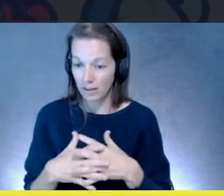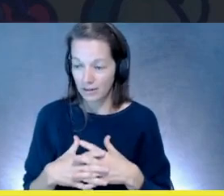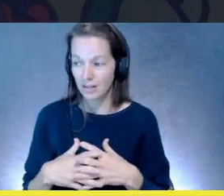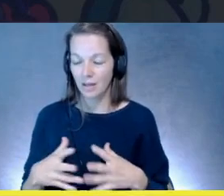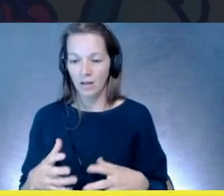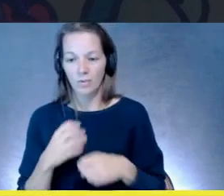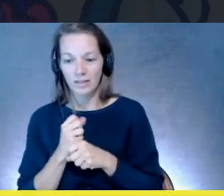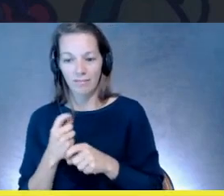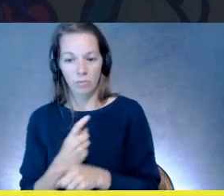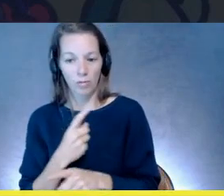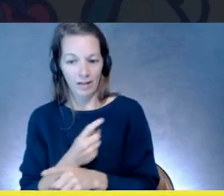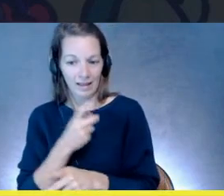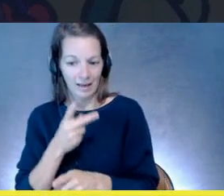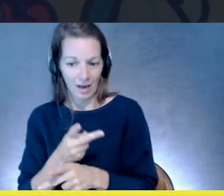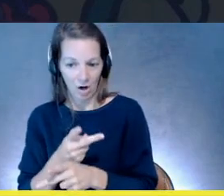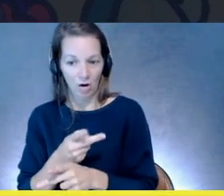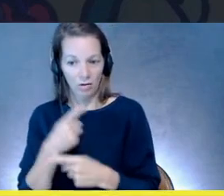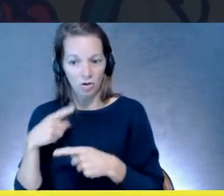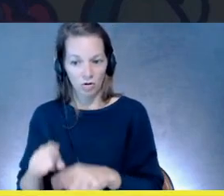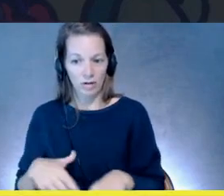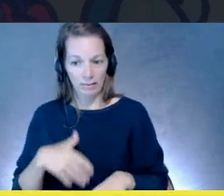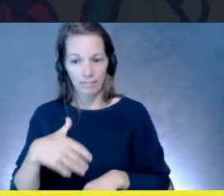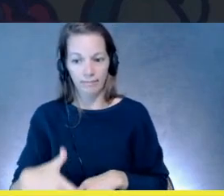the perinatal period. Next bullet.